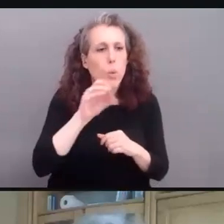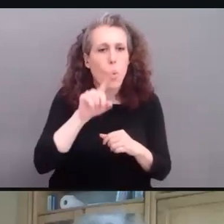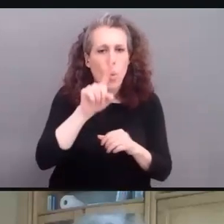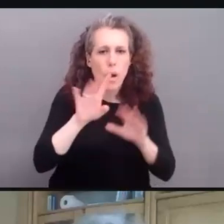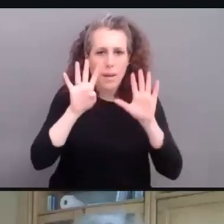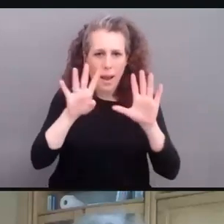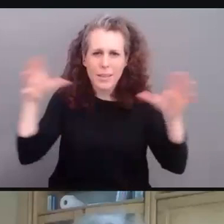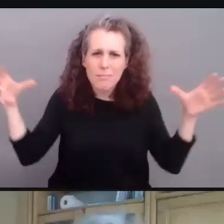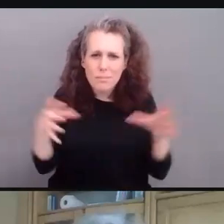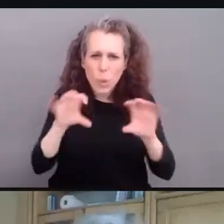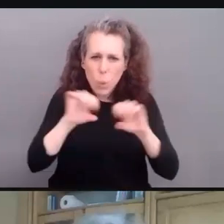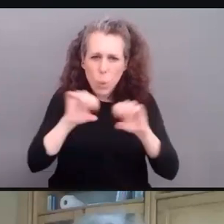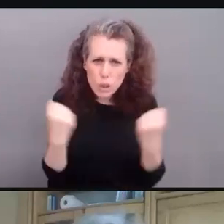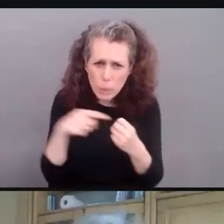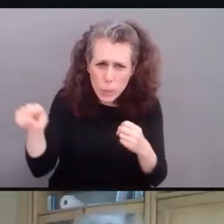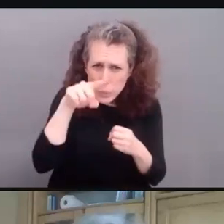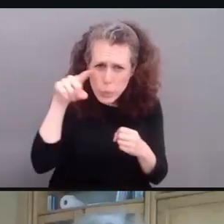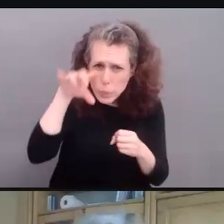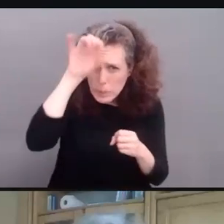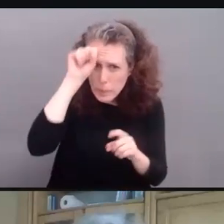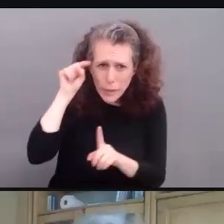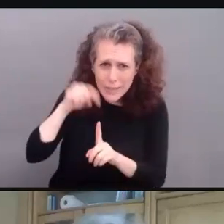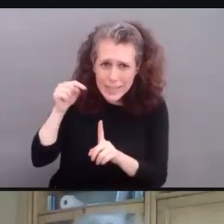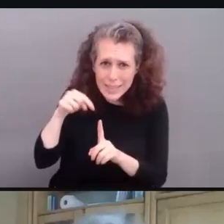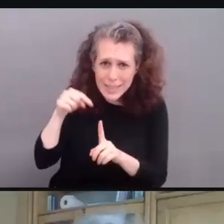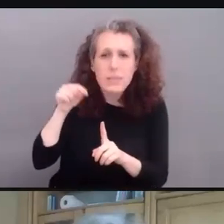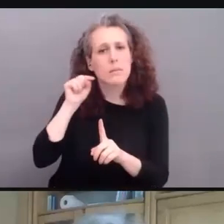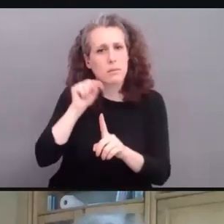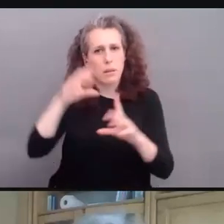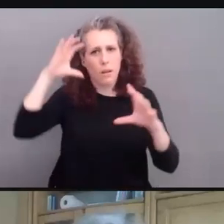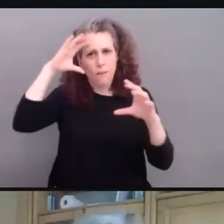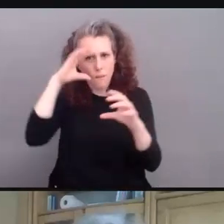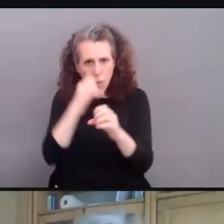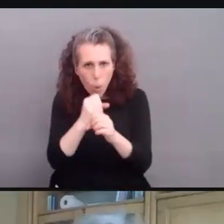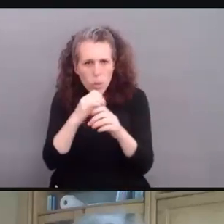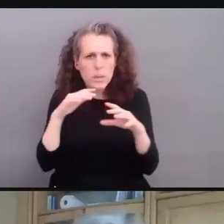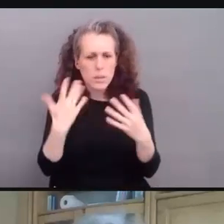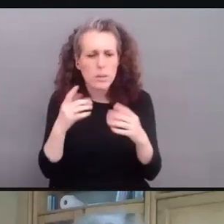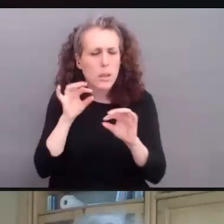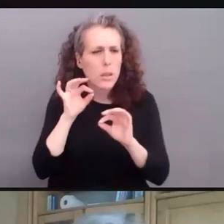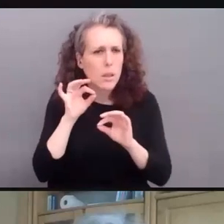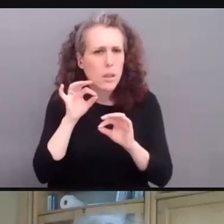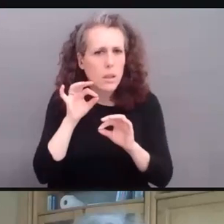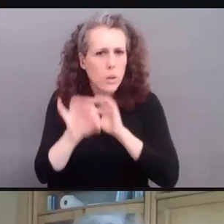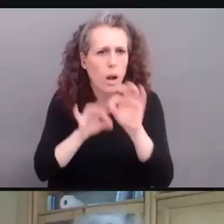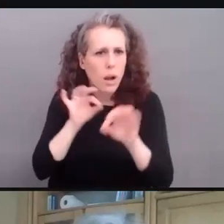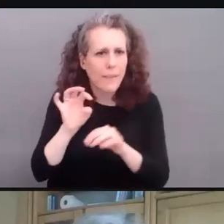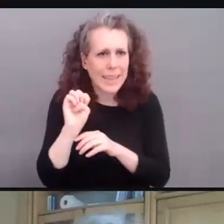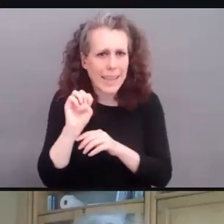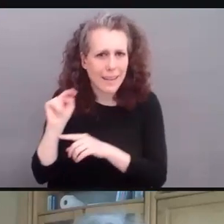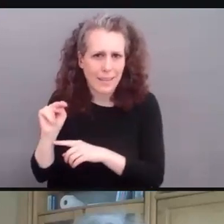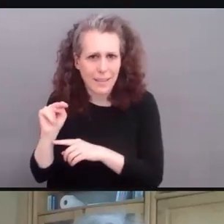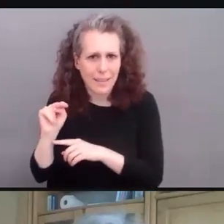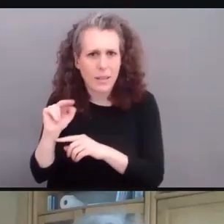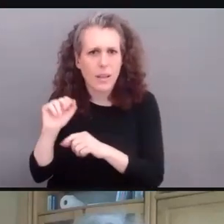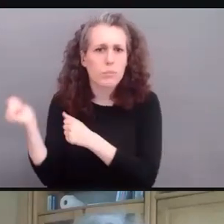remember. We were focusing mainly on the inquiry of the EN and presented it to